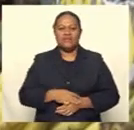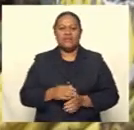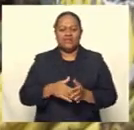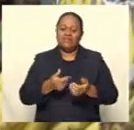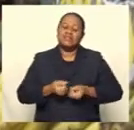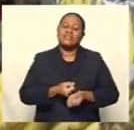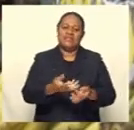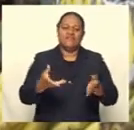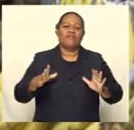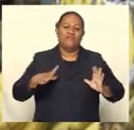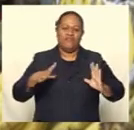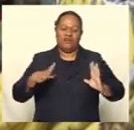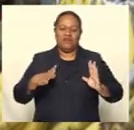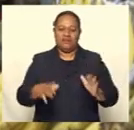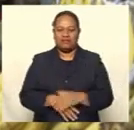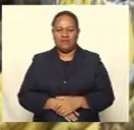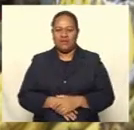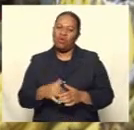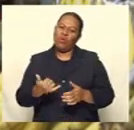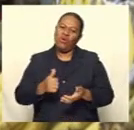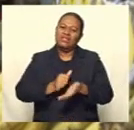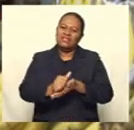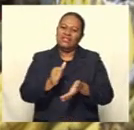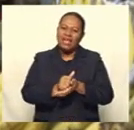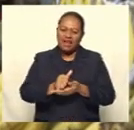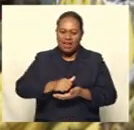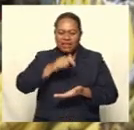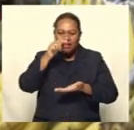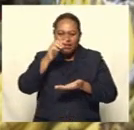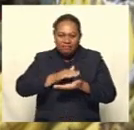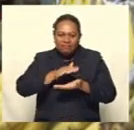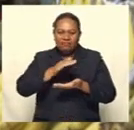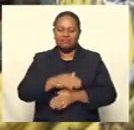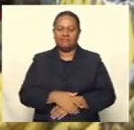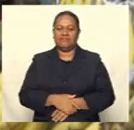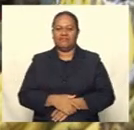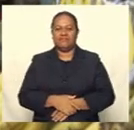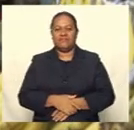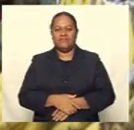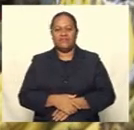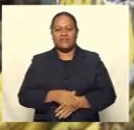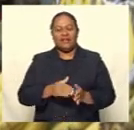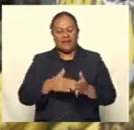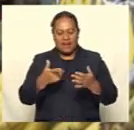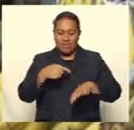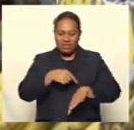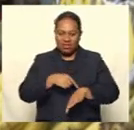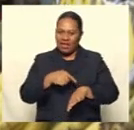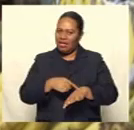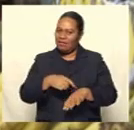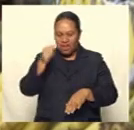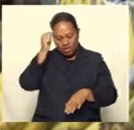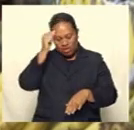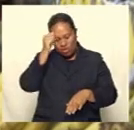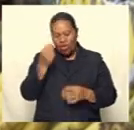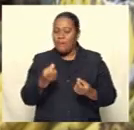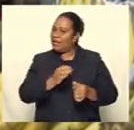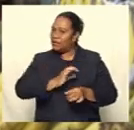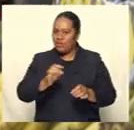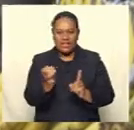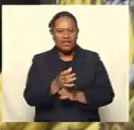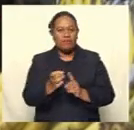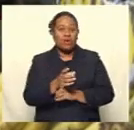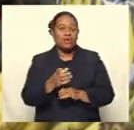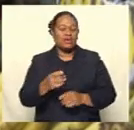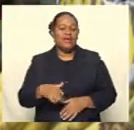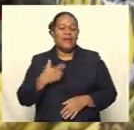them for free or sell it at whatever price they can't afford. This time around, profit is not everything, especially when